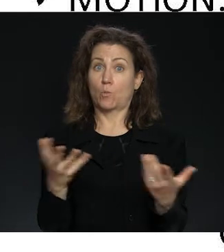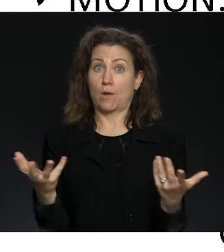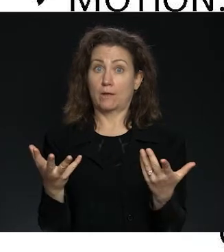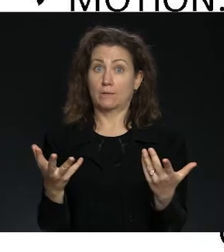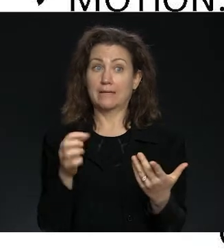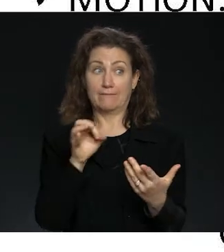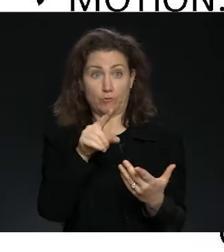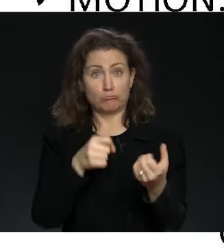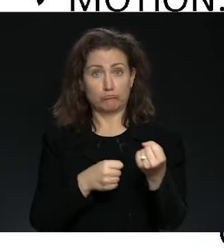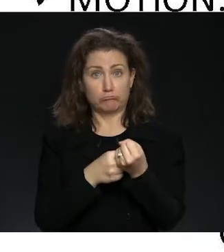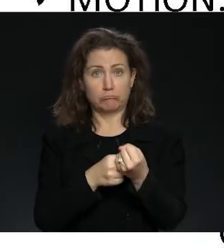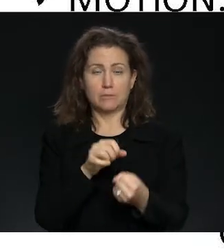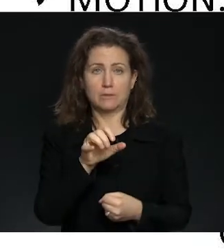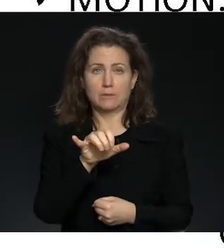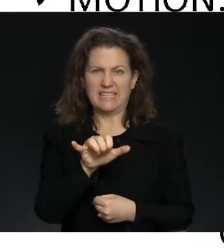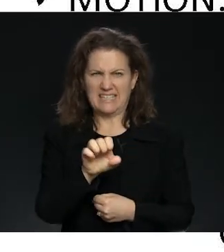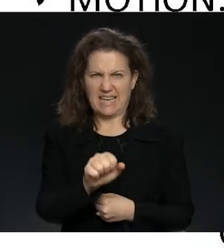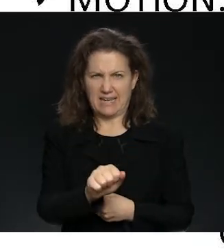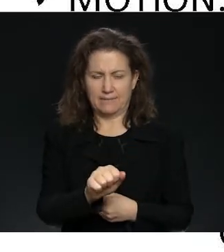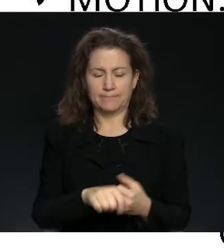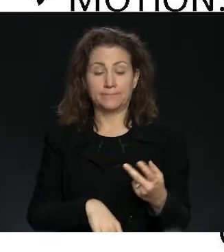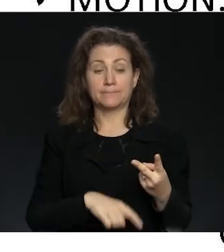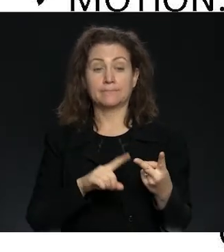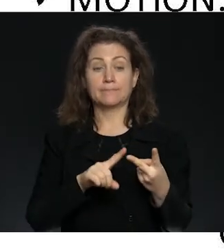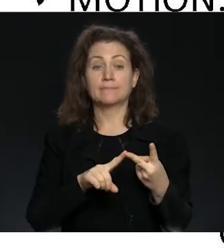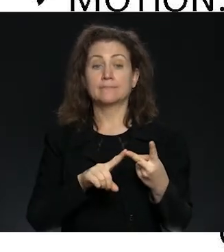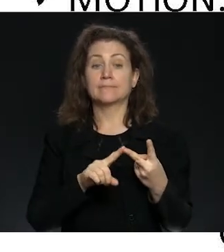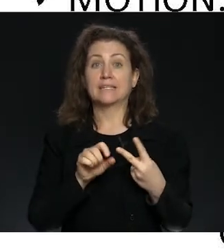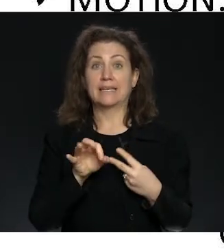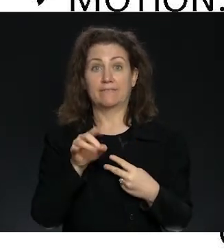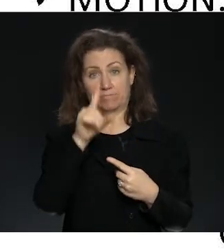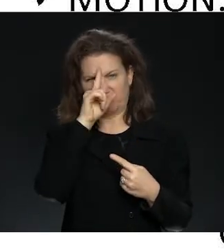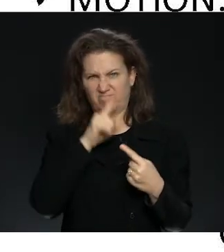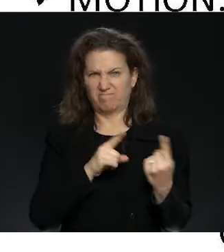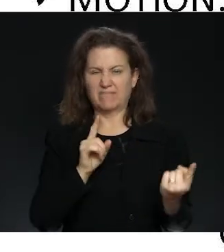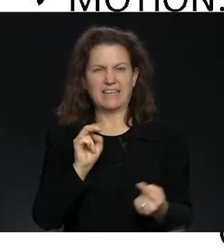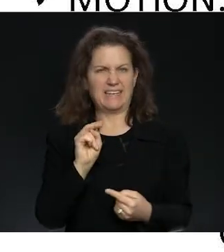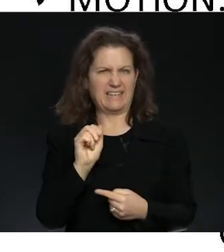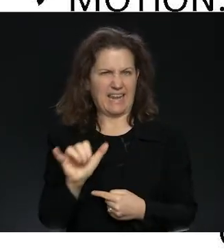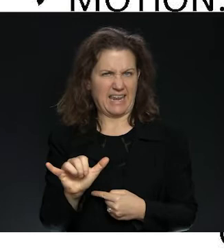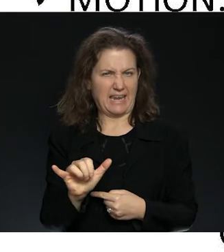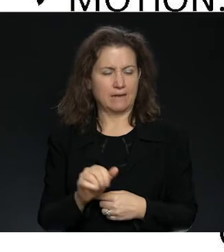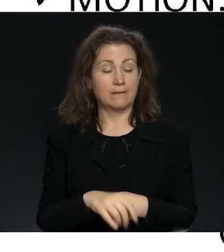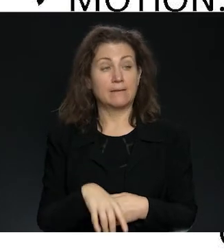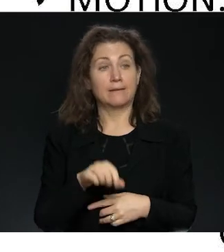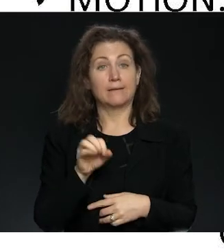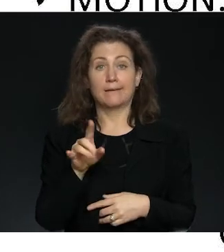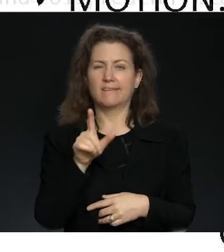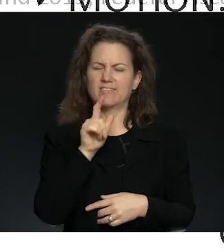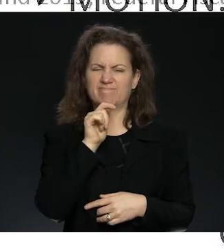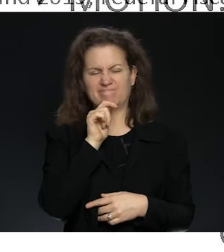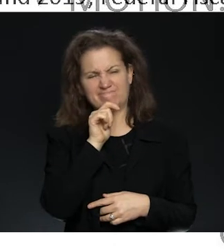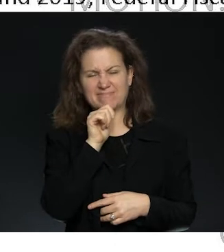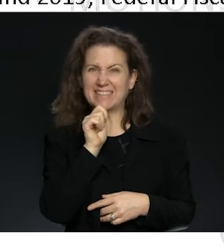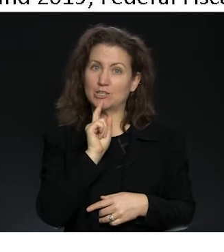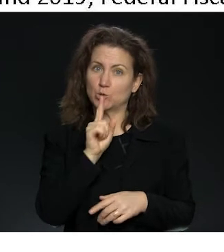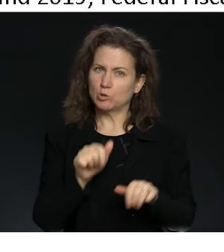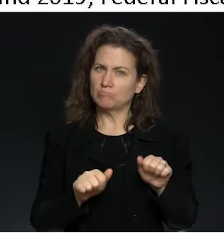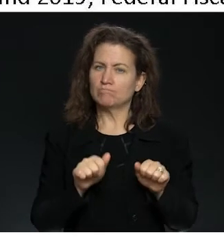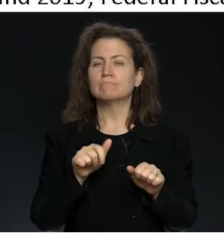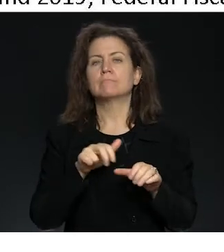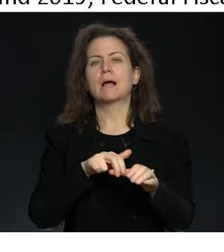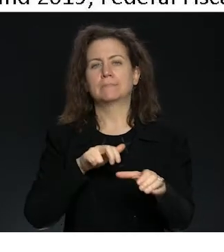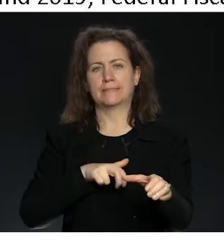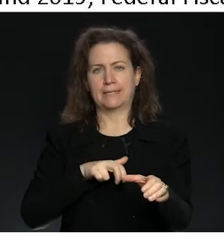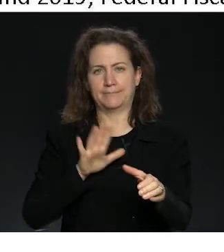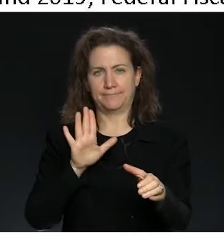yay. If you are opposed, you will say nay. And if you're just not sure, you can abstain at this point. Item number 8